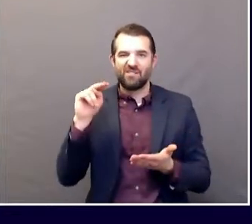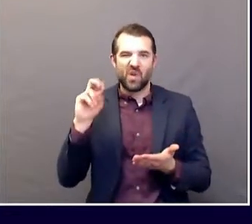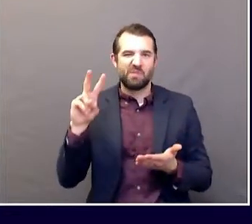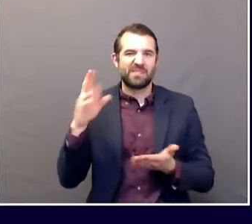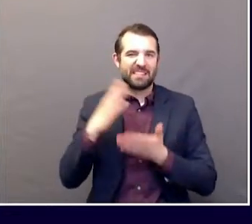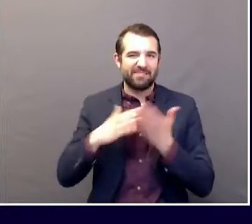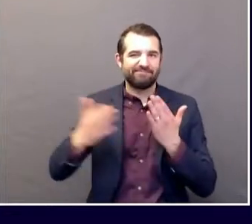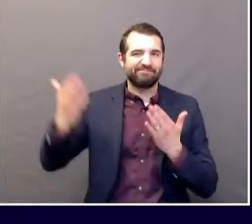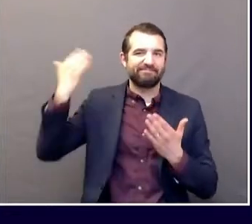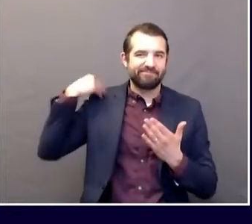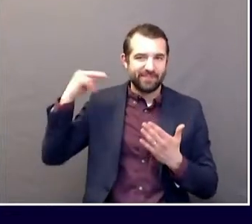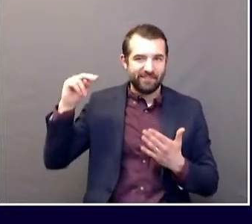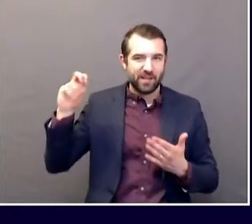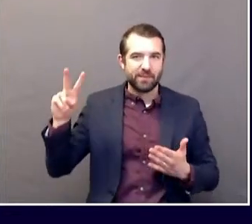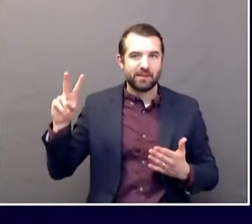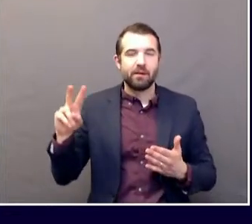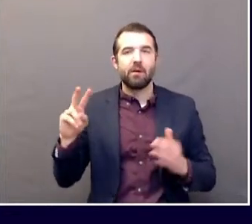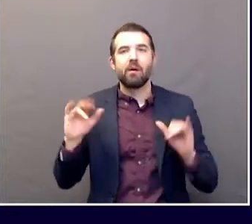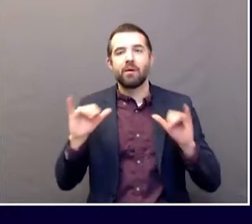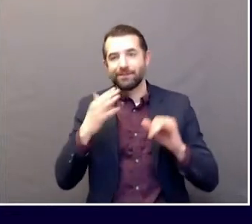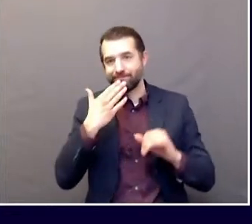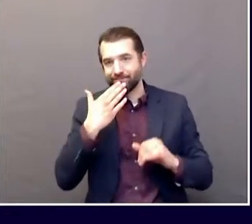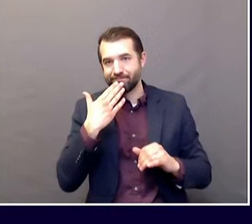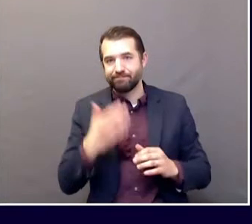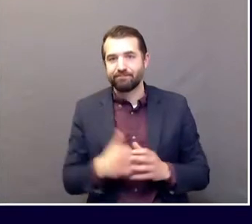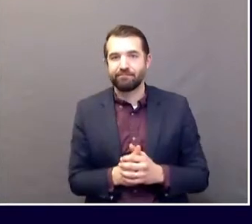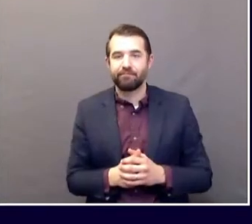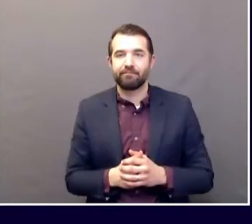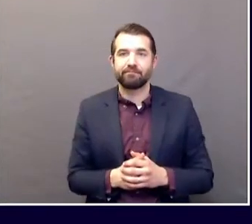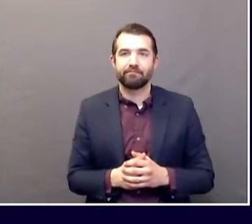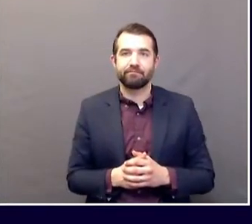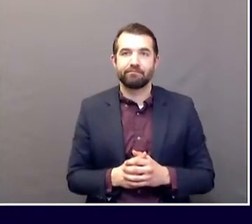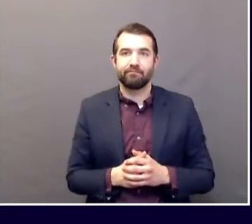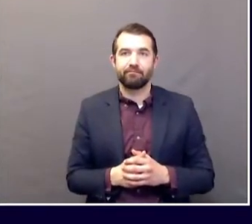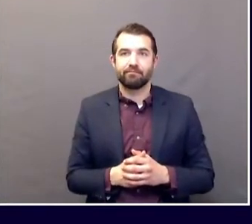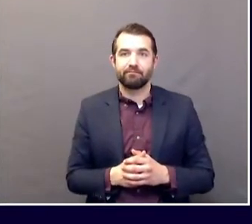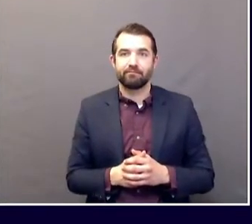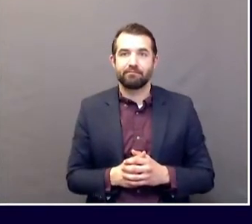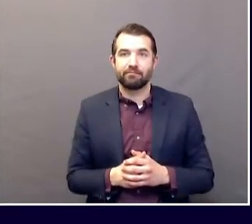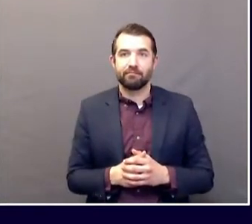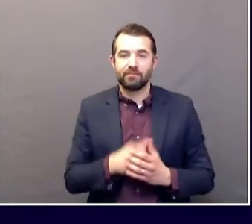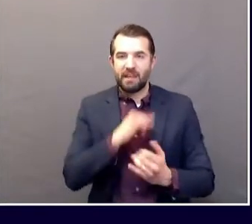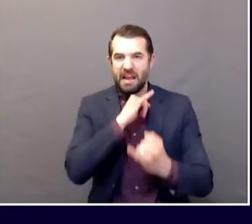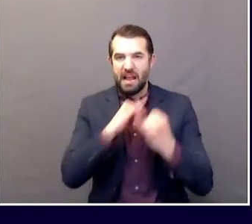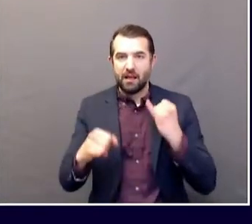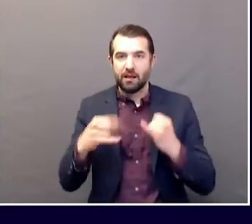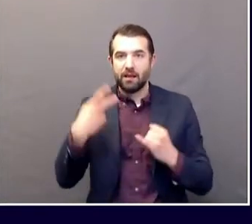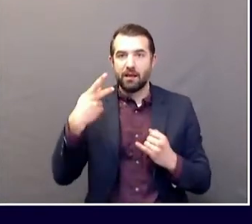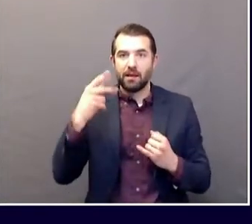Thanks. Yep. Let me turn next to round out the evening to Patrick Whittle.